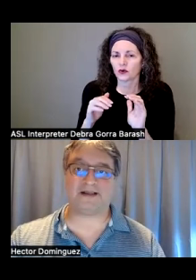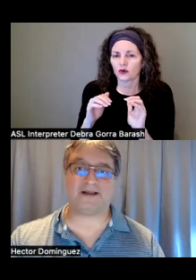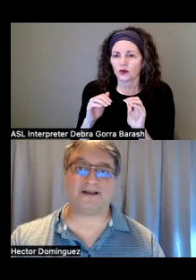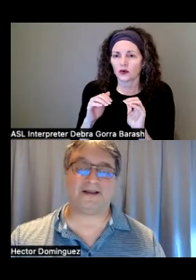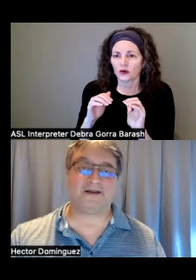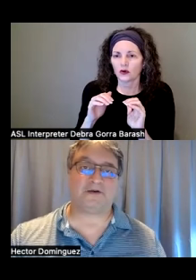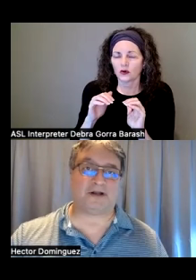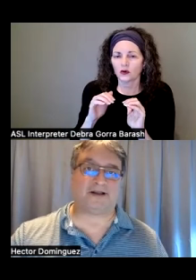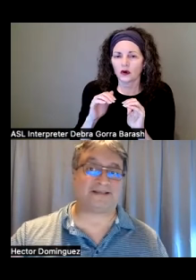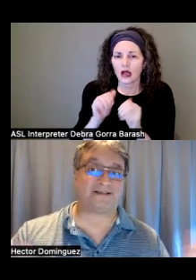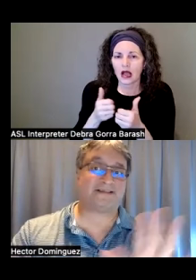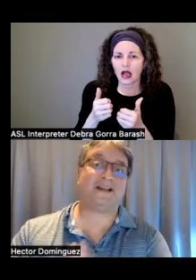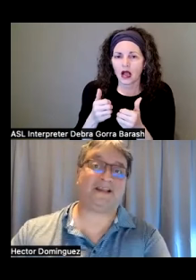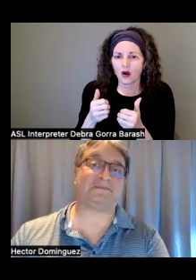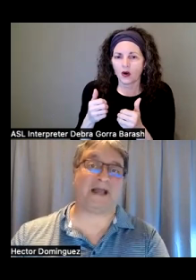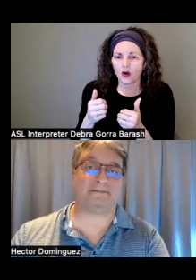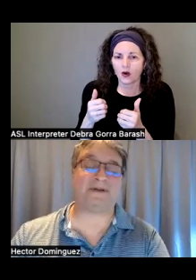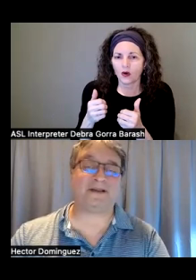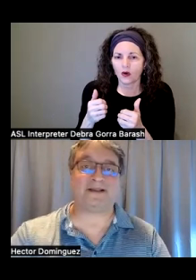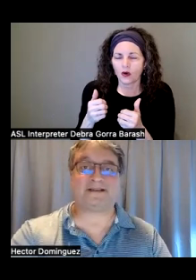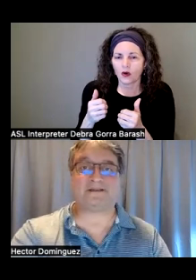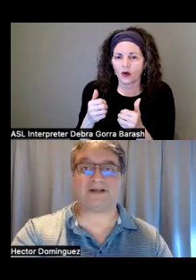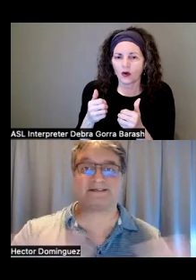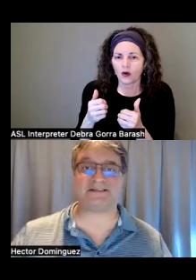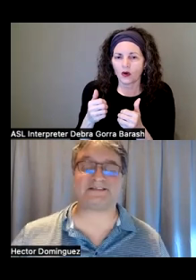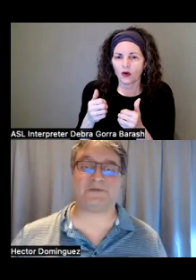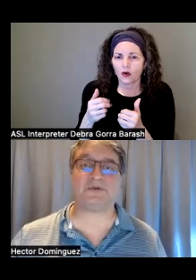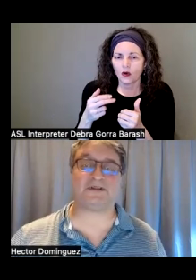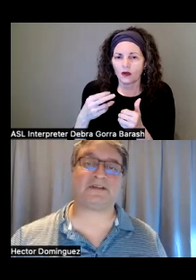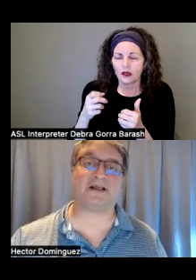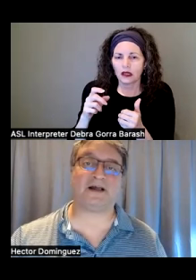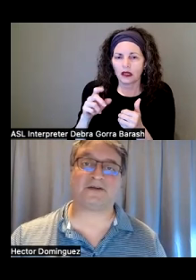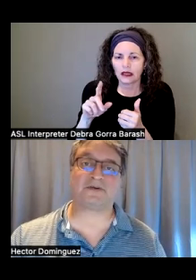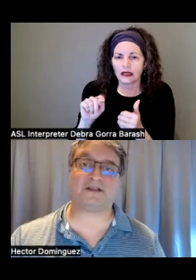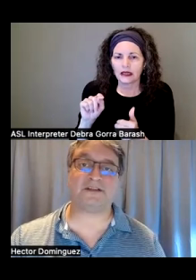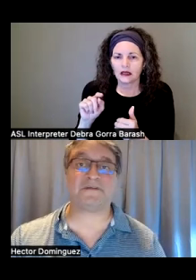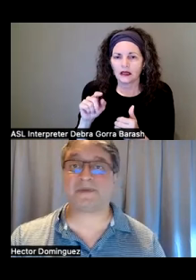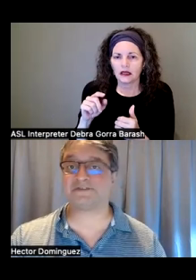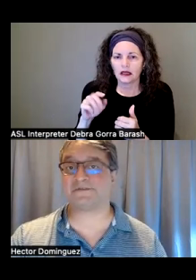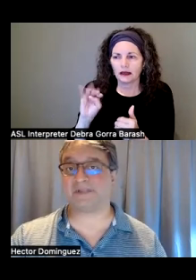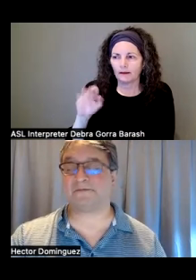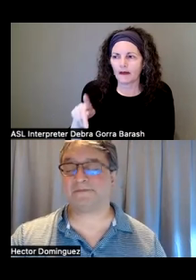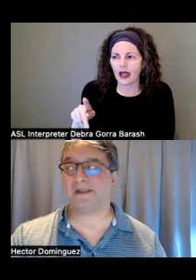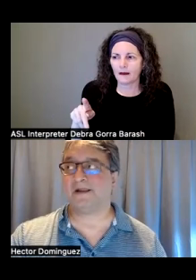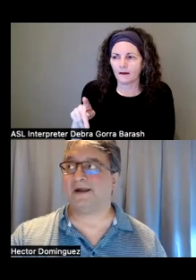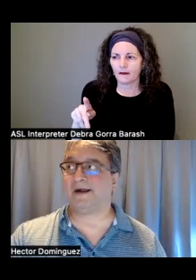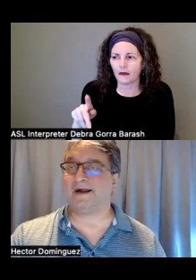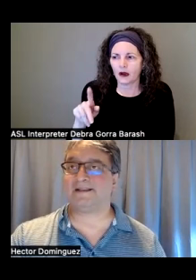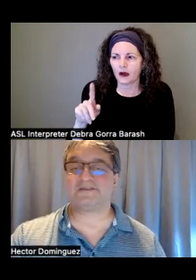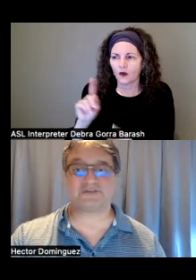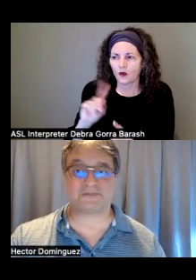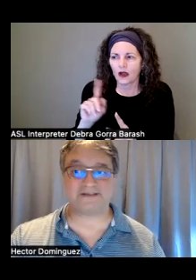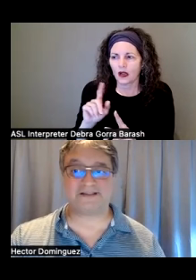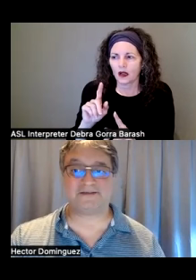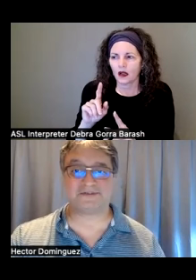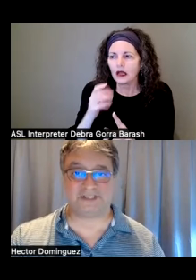Portland, that's literally a heat map, was distributed in different parts of town. And